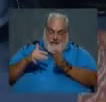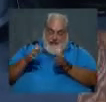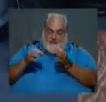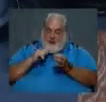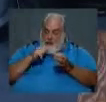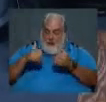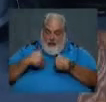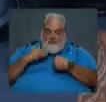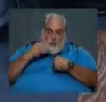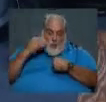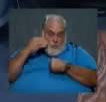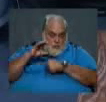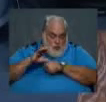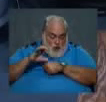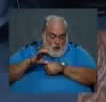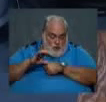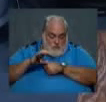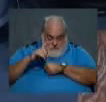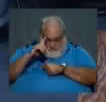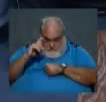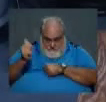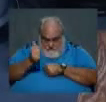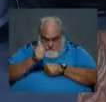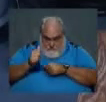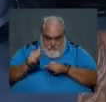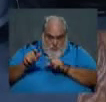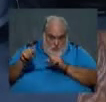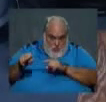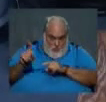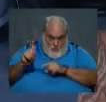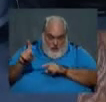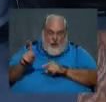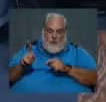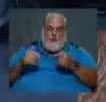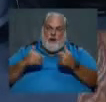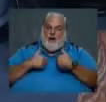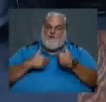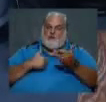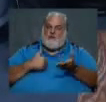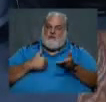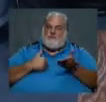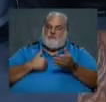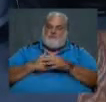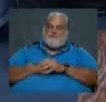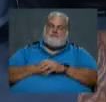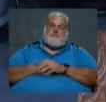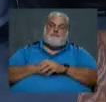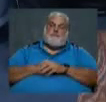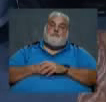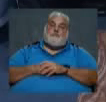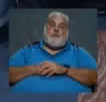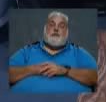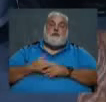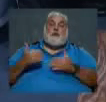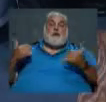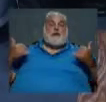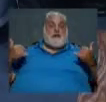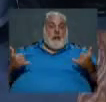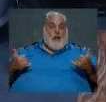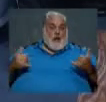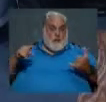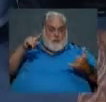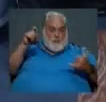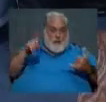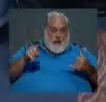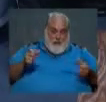already, or they can choose their own as far as that's concerned. So my question to all of you, and I'm not sure how many